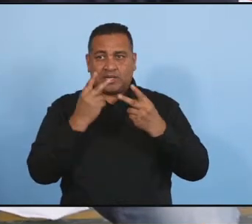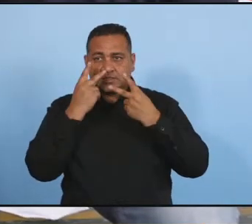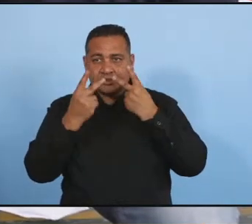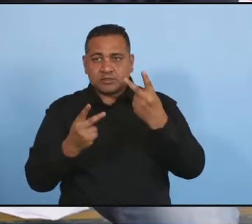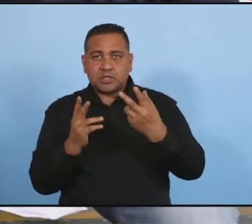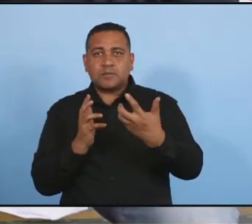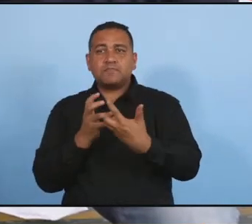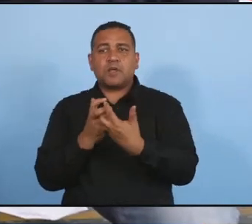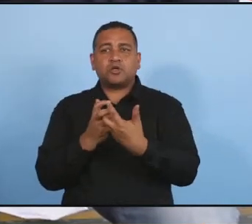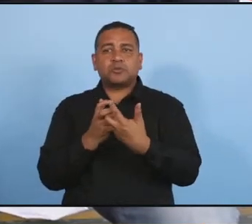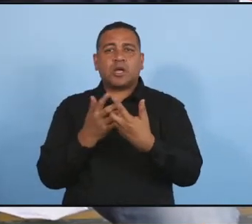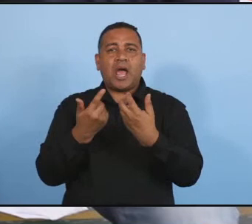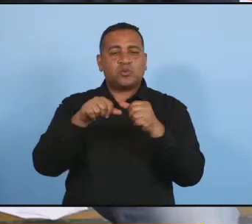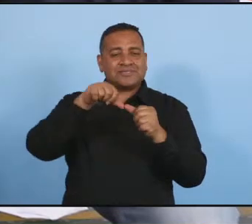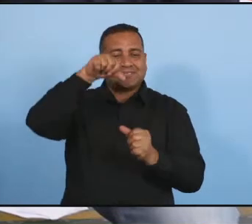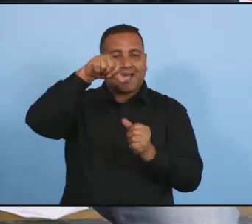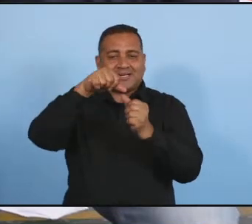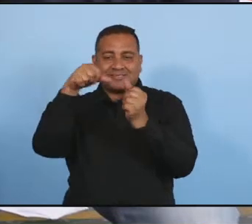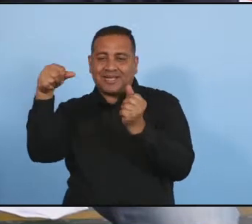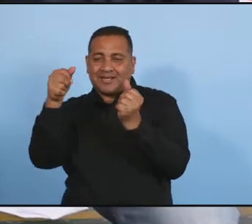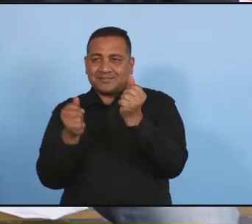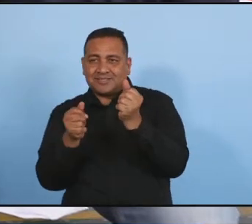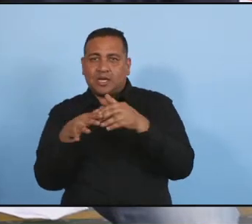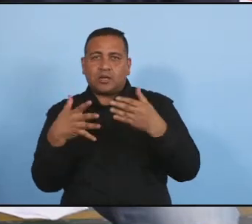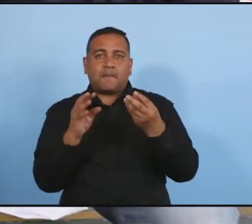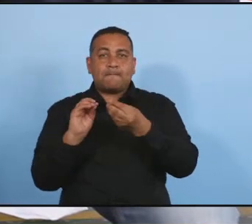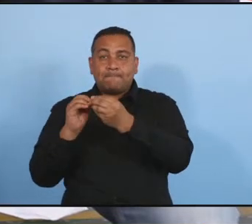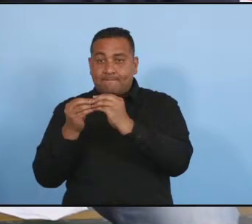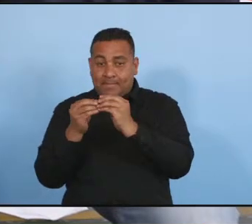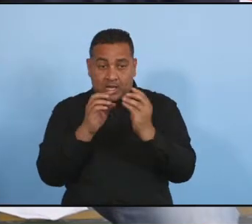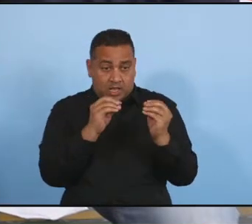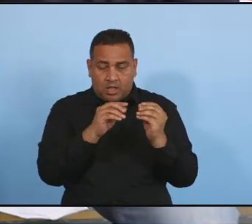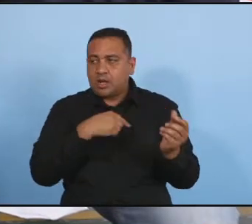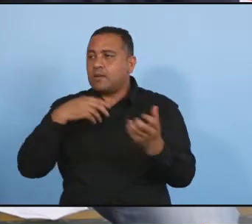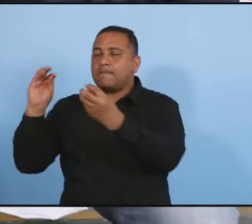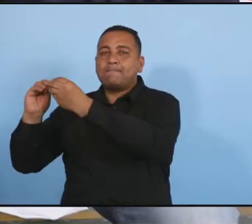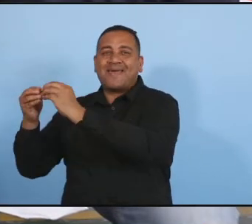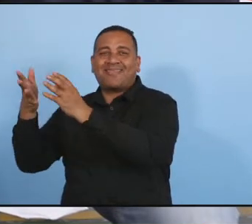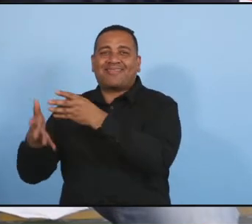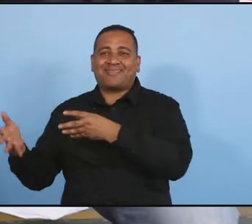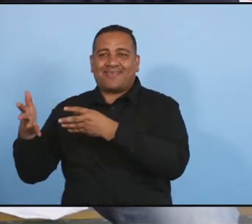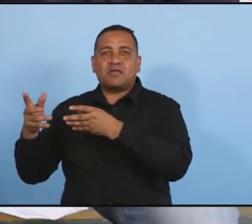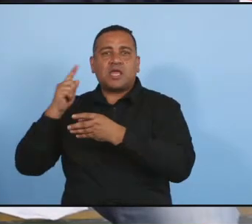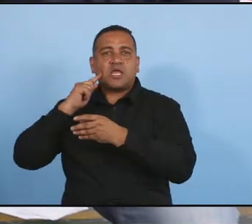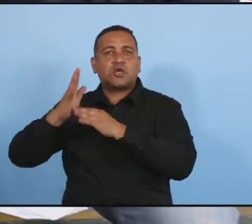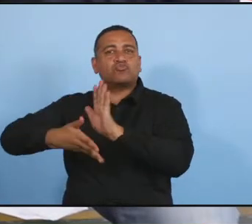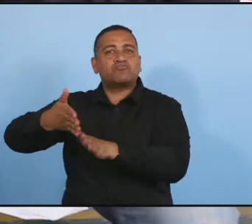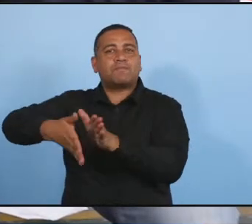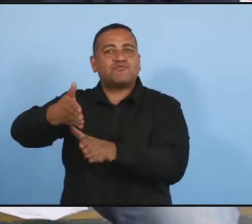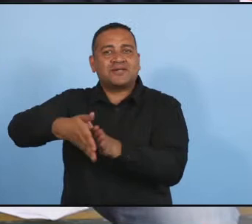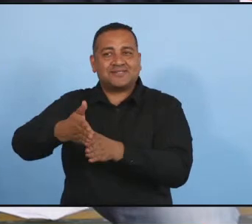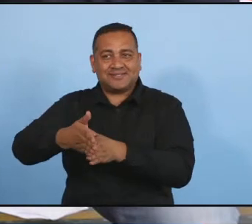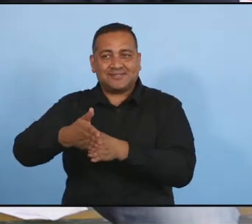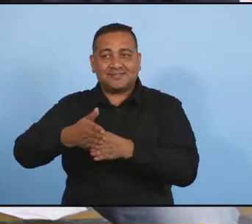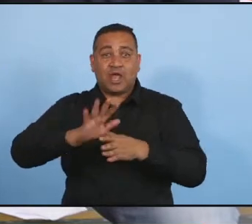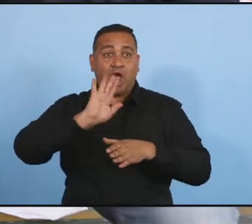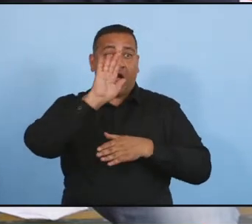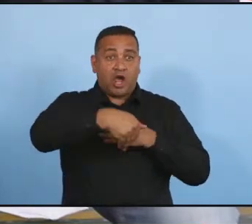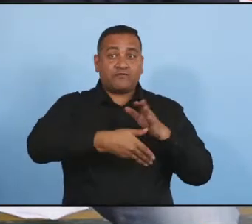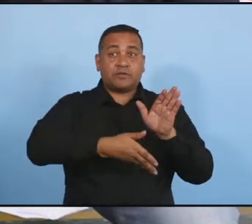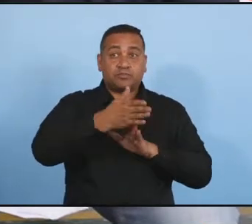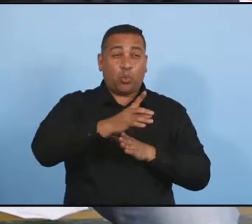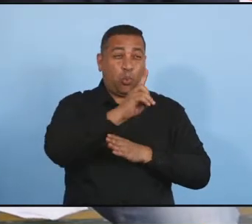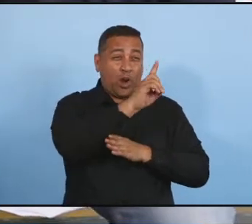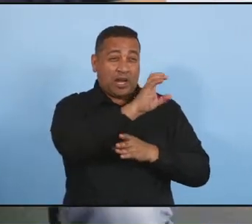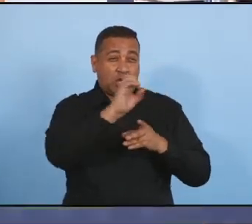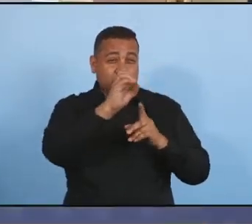I like this. And then after it, you assemble it again, and it will work 100% again after it.